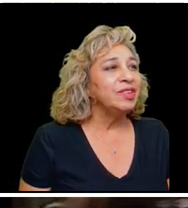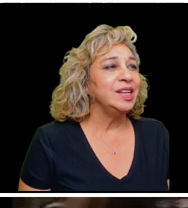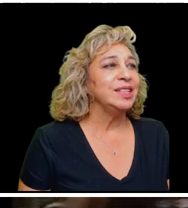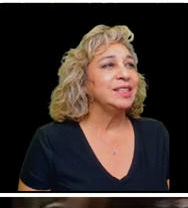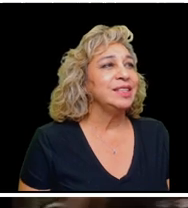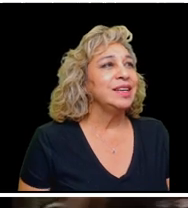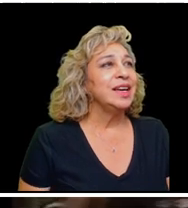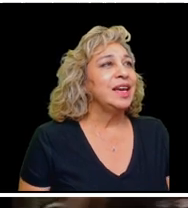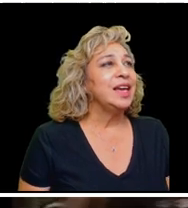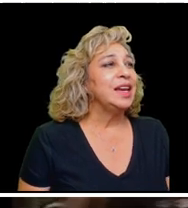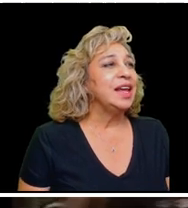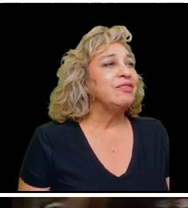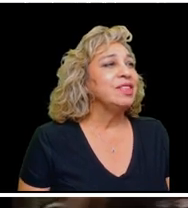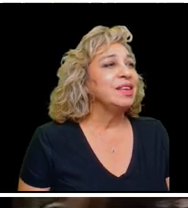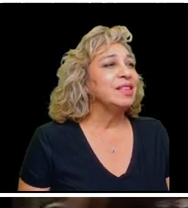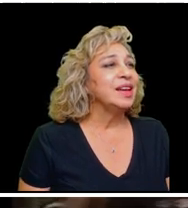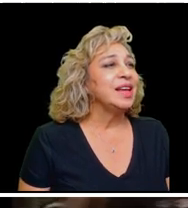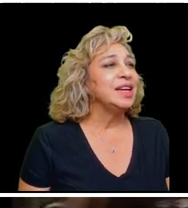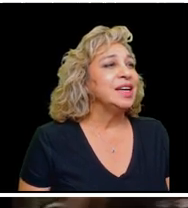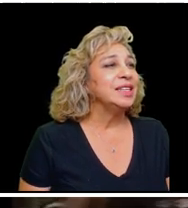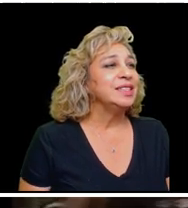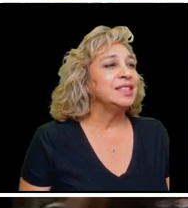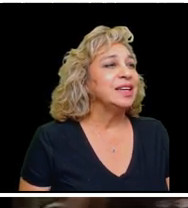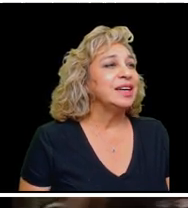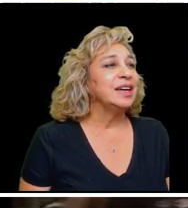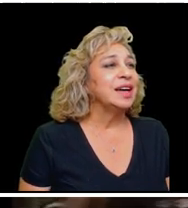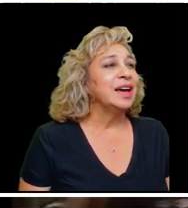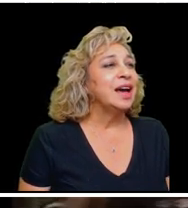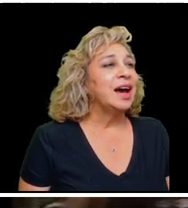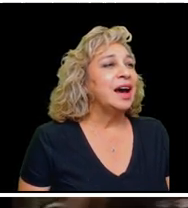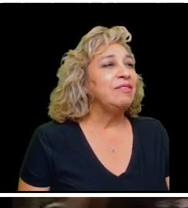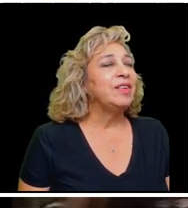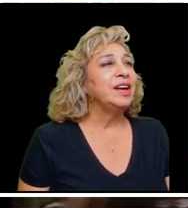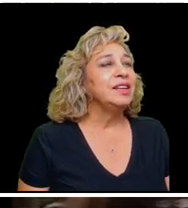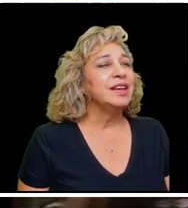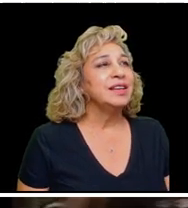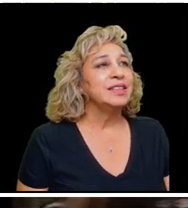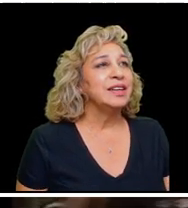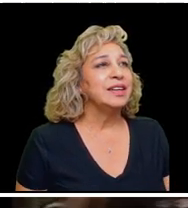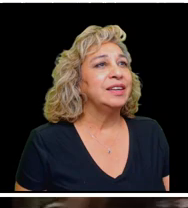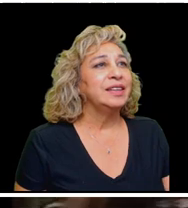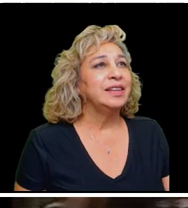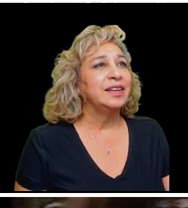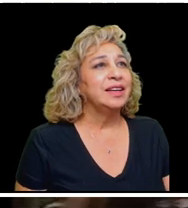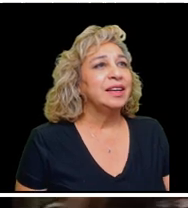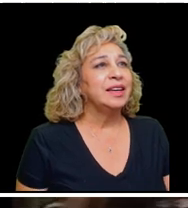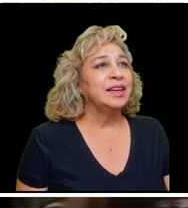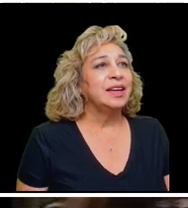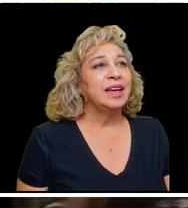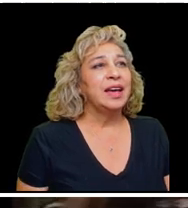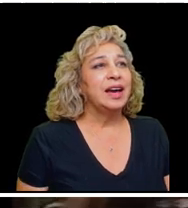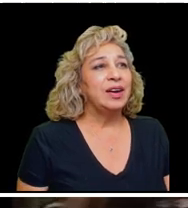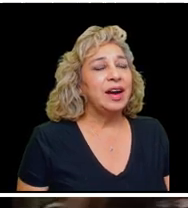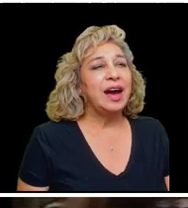evident in everything that he does I find that I